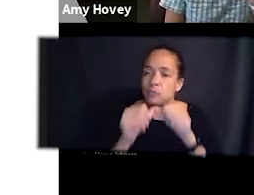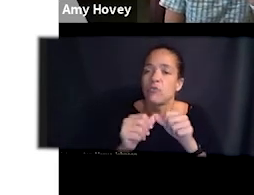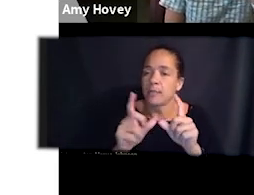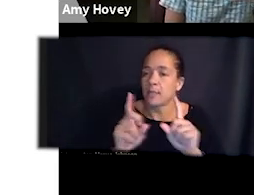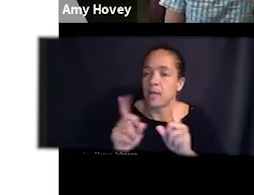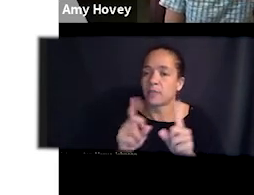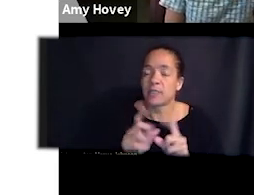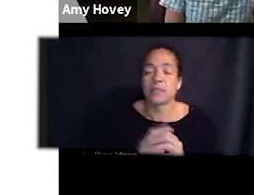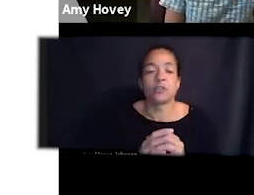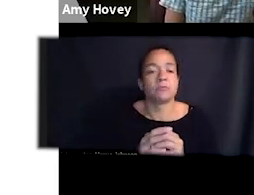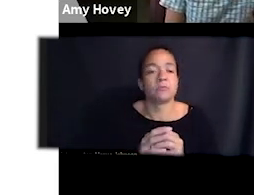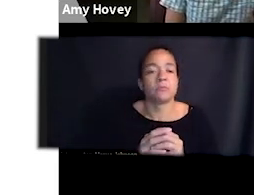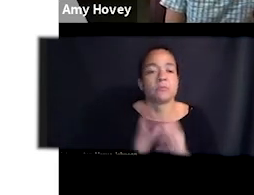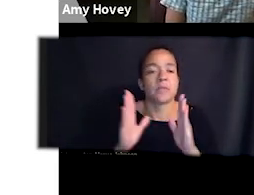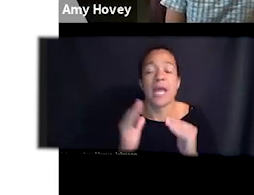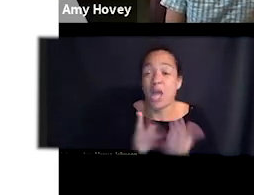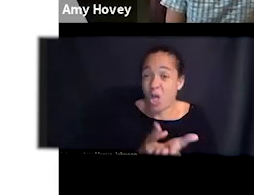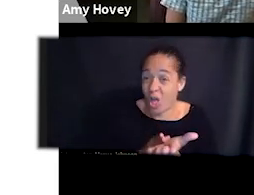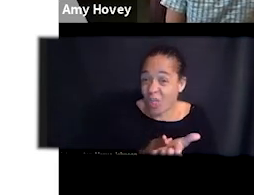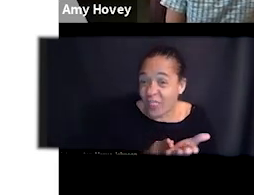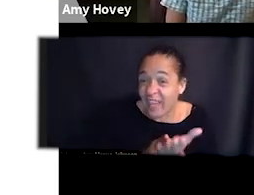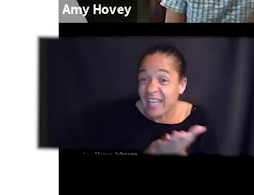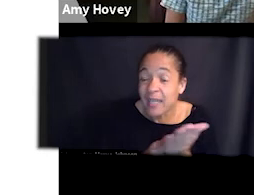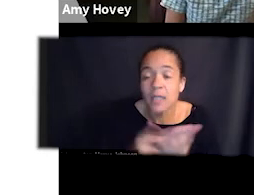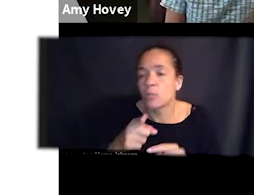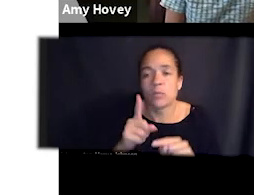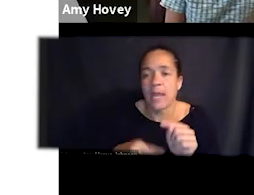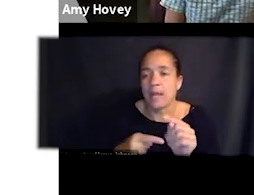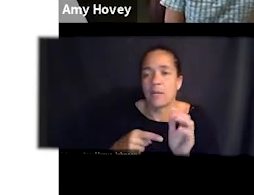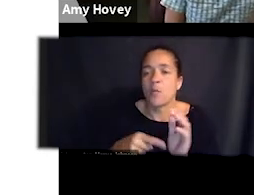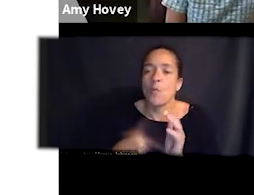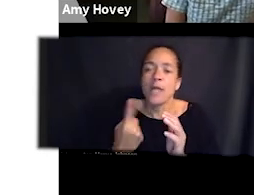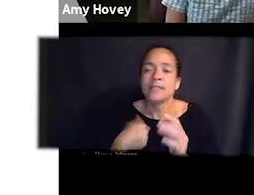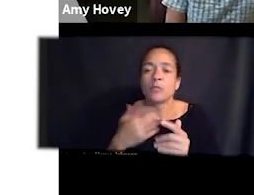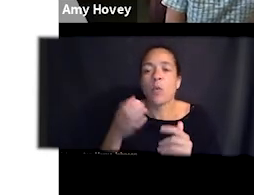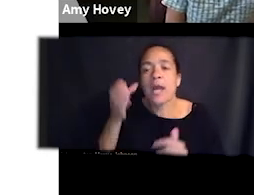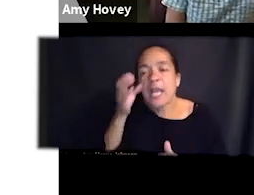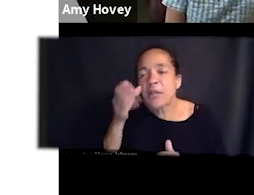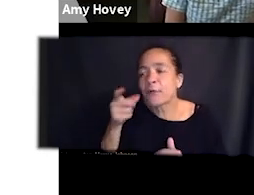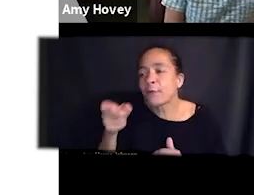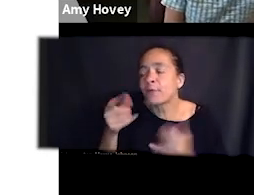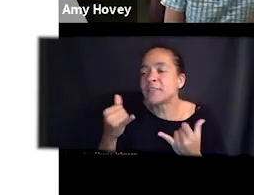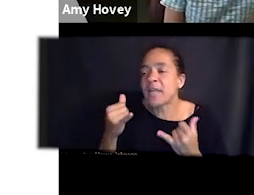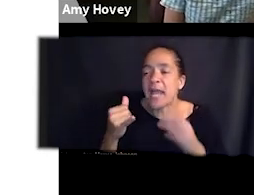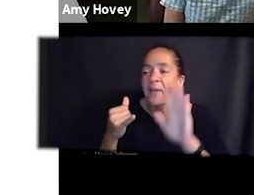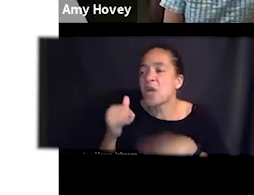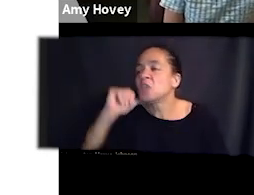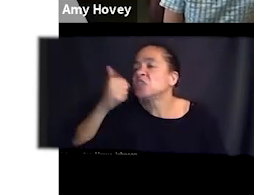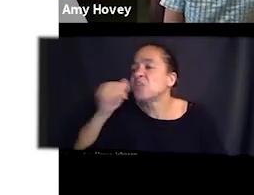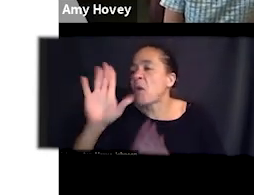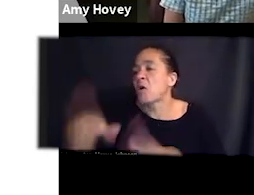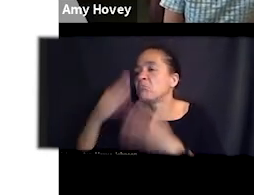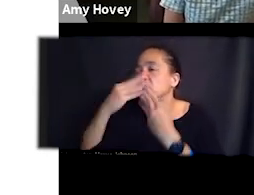authentic, you know, which can't be just a one time, we want to hear what you say today, but we really don't care what you're thinking tomorrow. No, we have